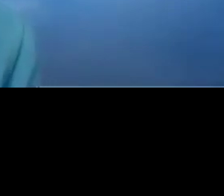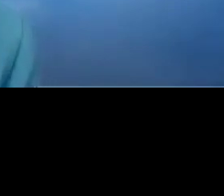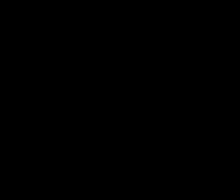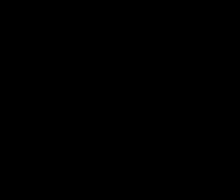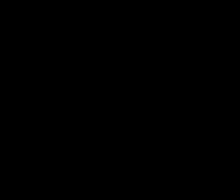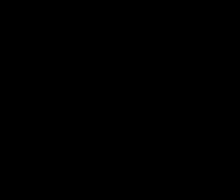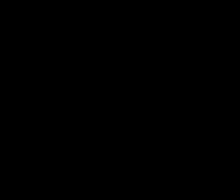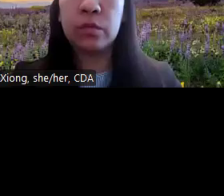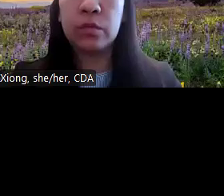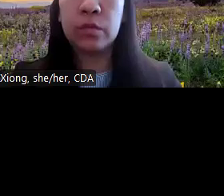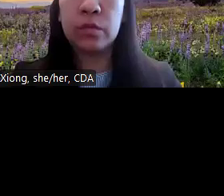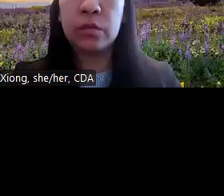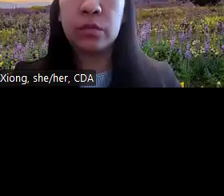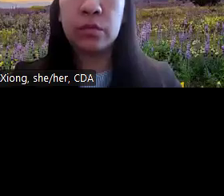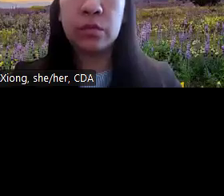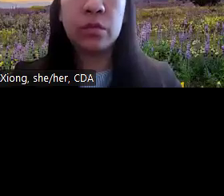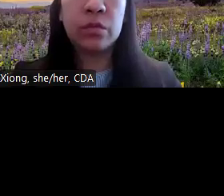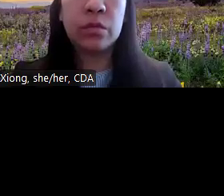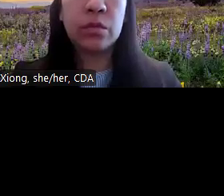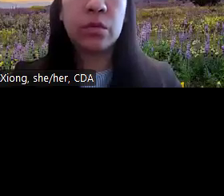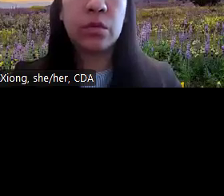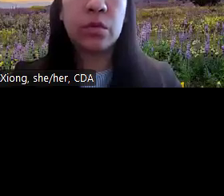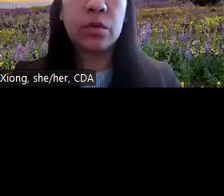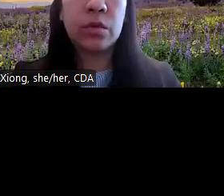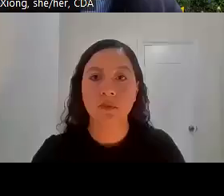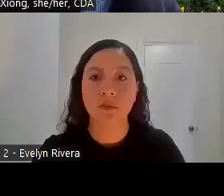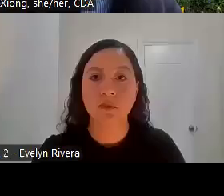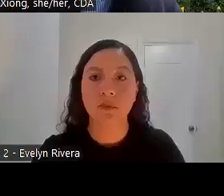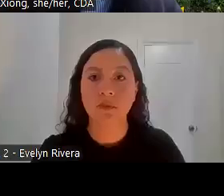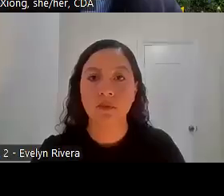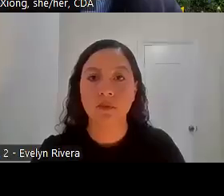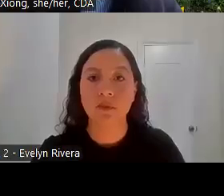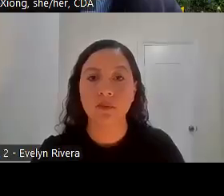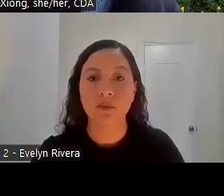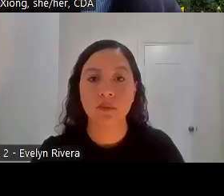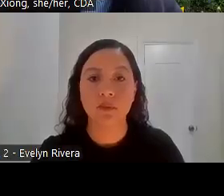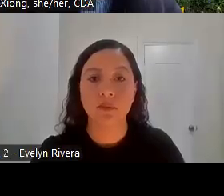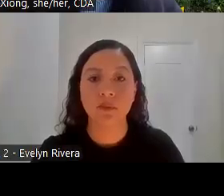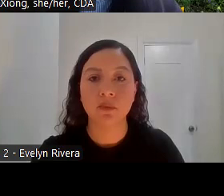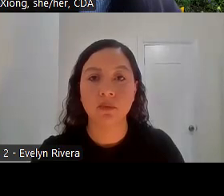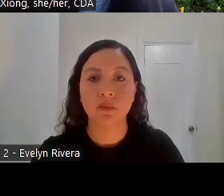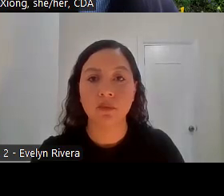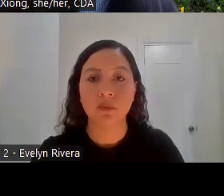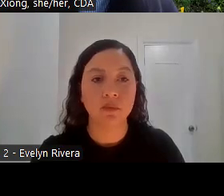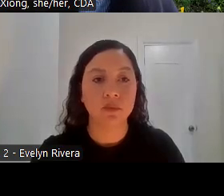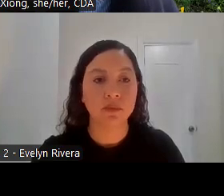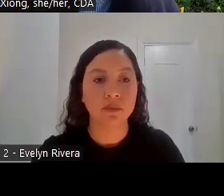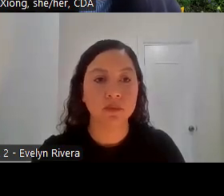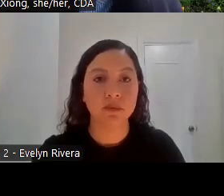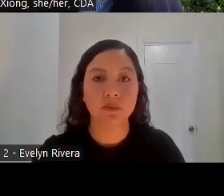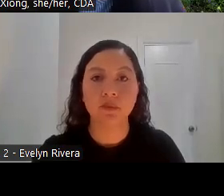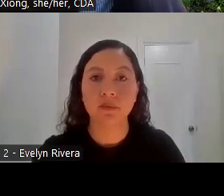have the opportunity to hear from each of you as we set the context and discuss member engagement. Thank you, Yia.